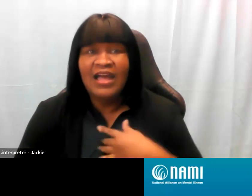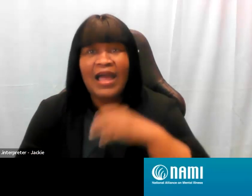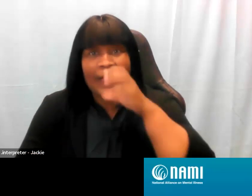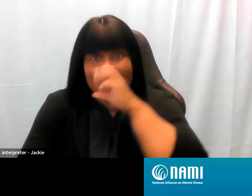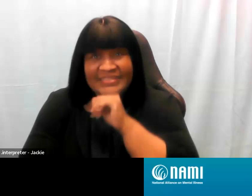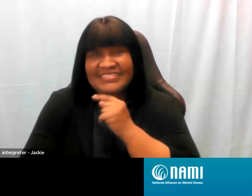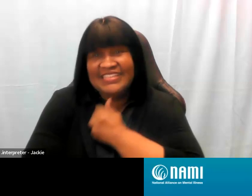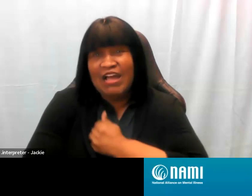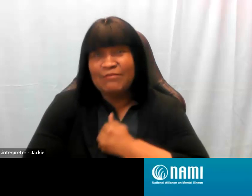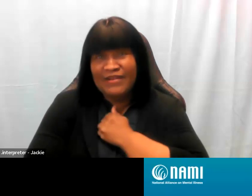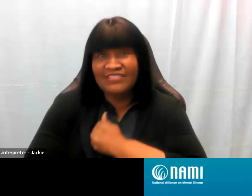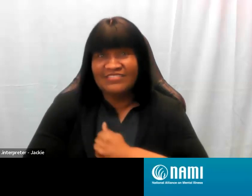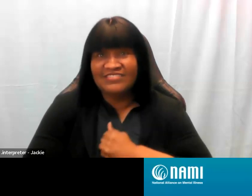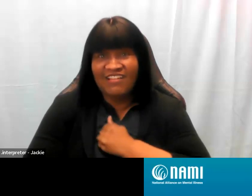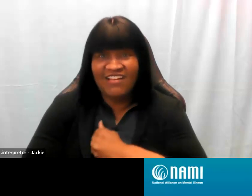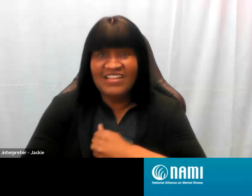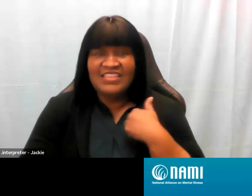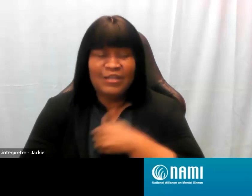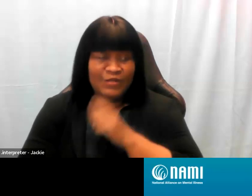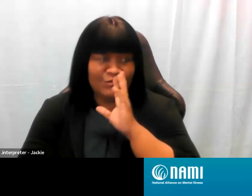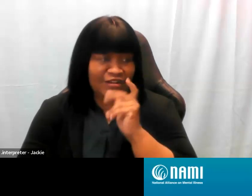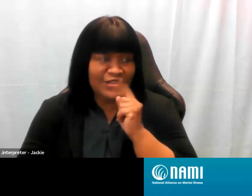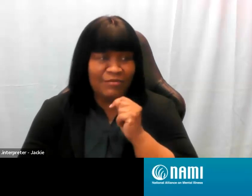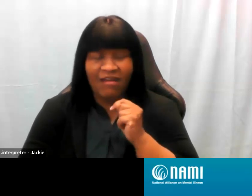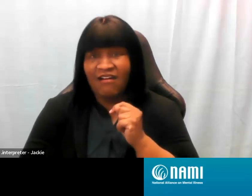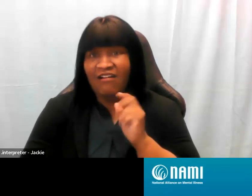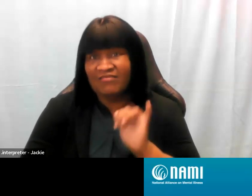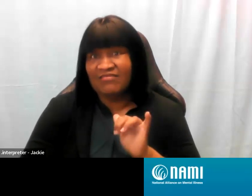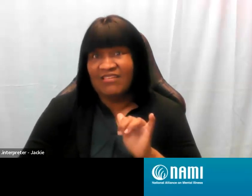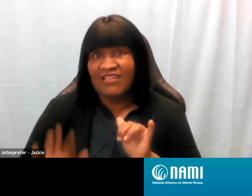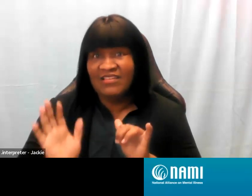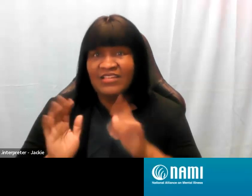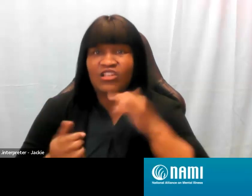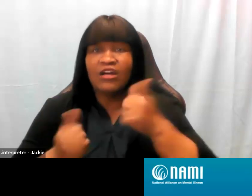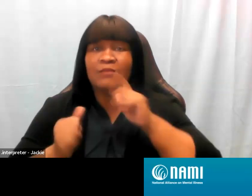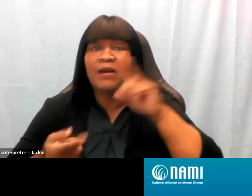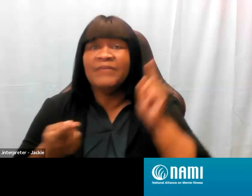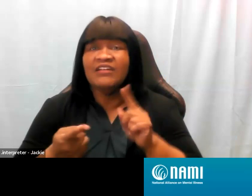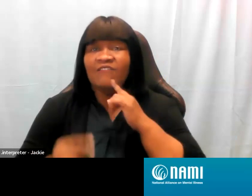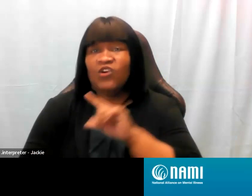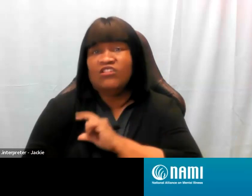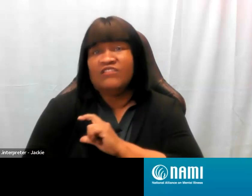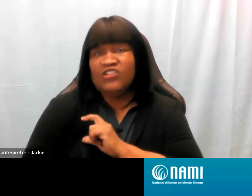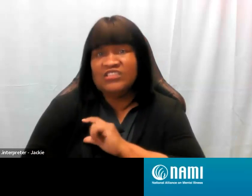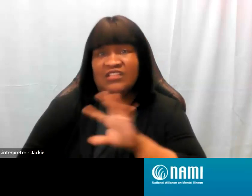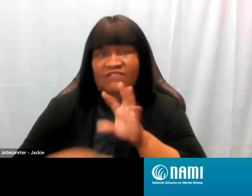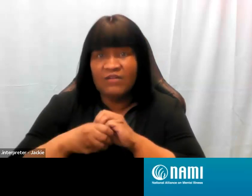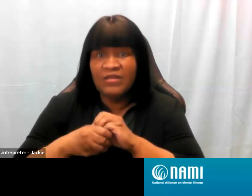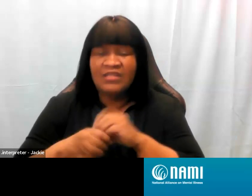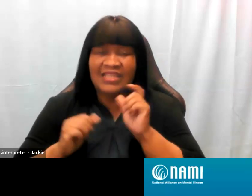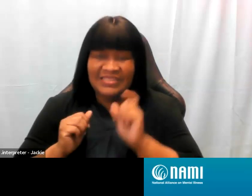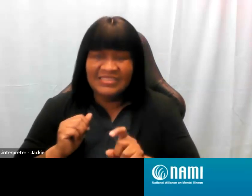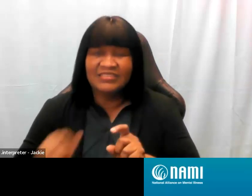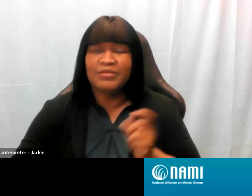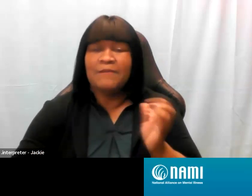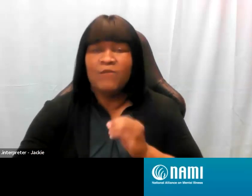I apologize that we're talking about emphasizing mitigating for law enforcement involvement, and that needs to come